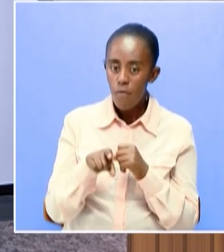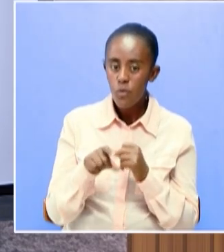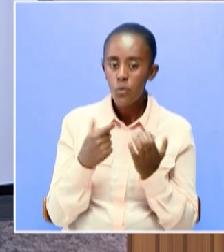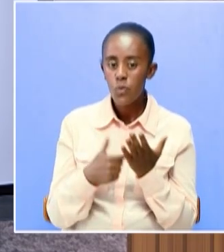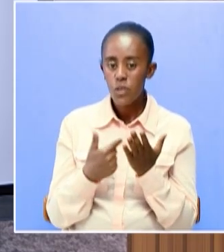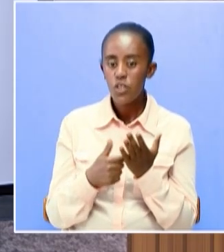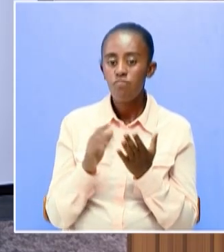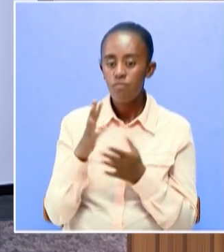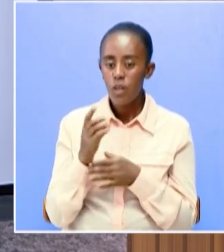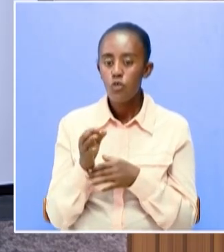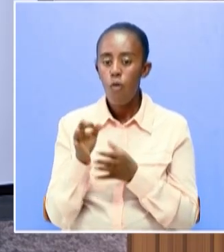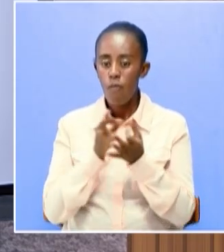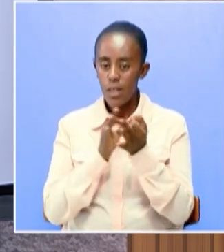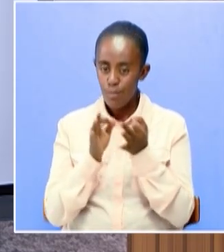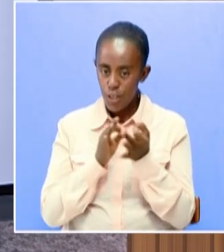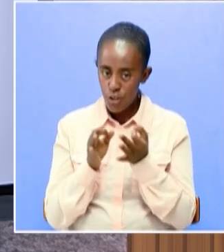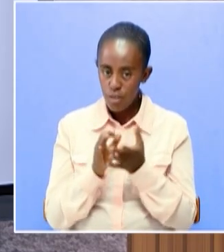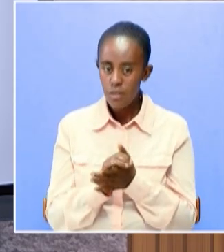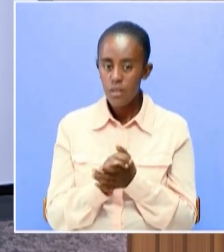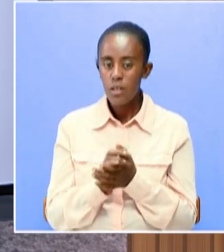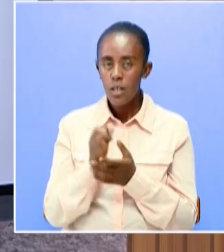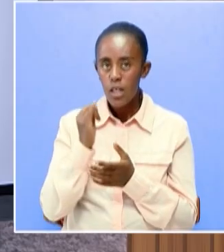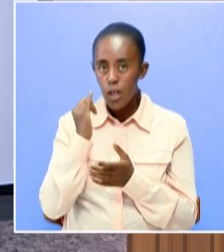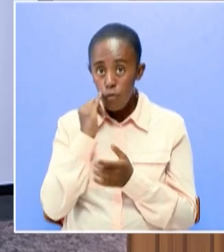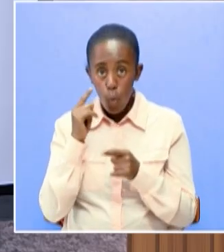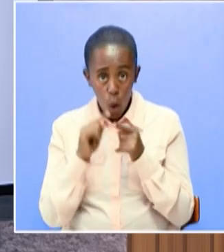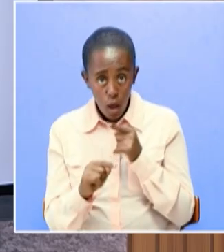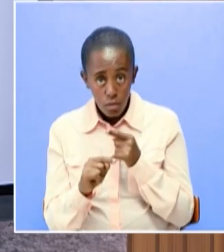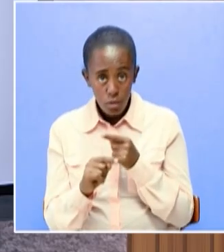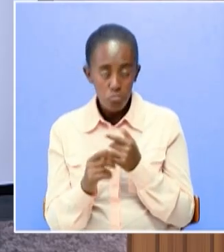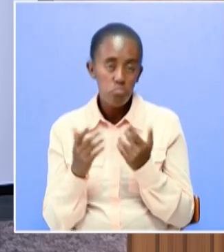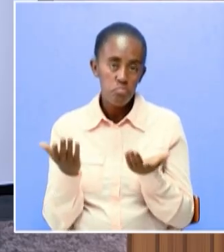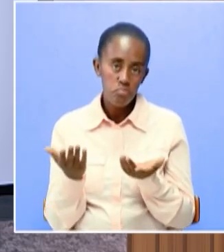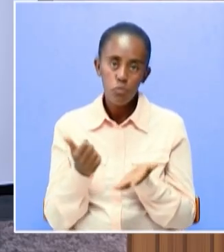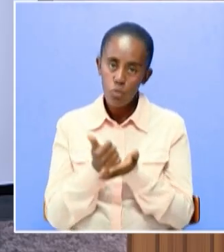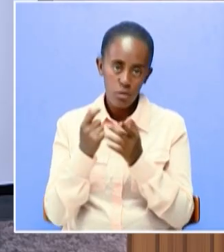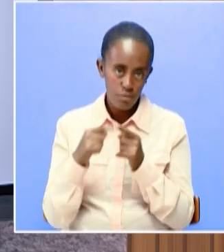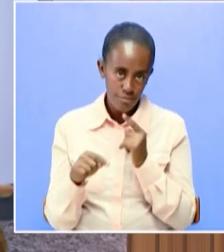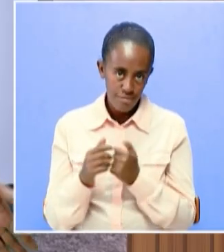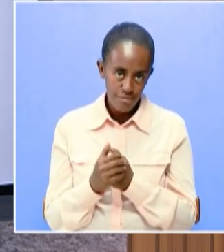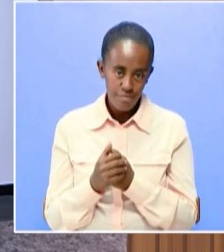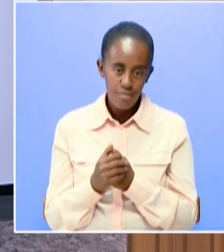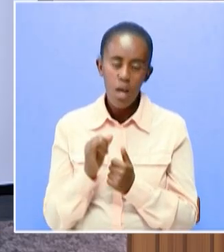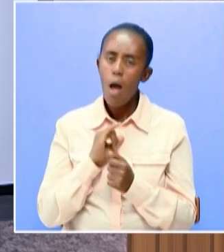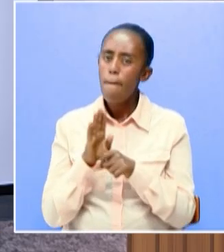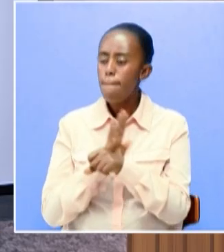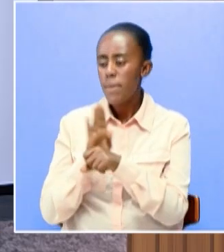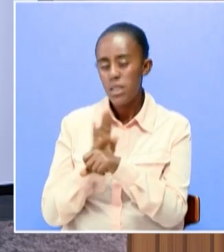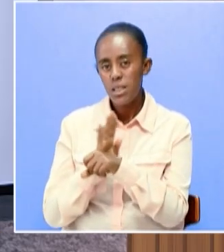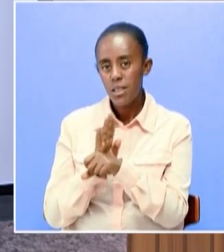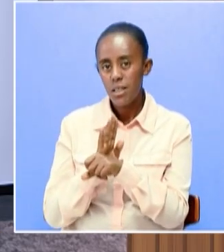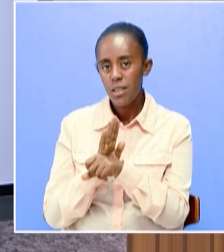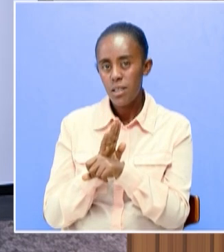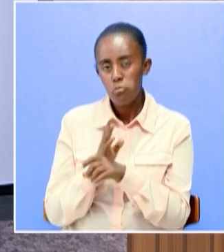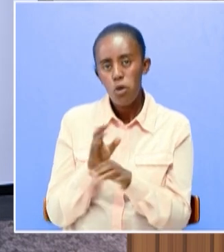of expressions. If you can't help that person, okay? I'm busy.